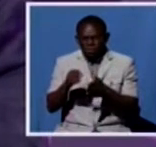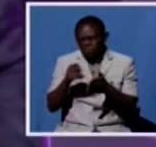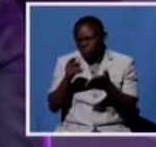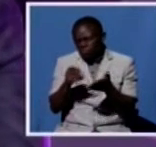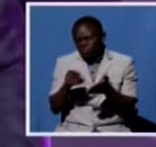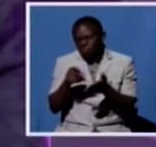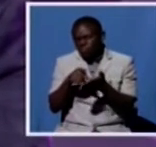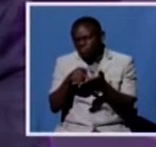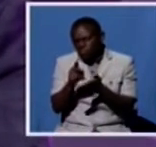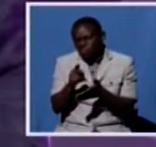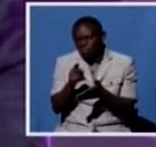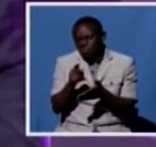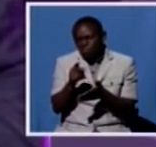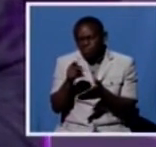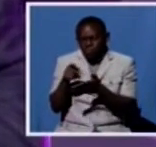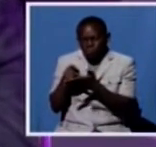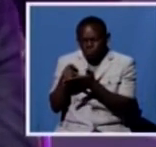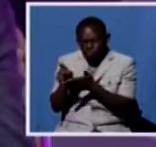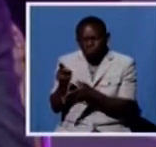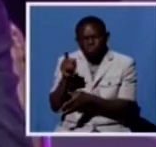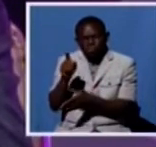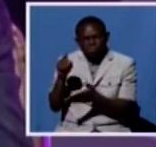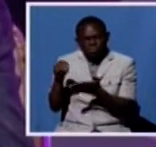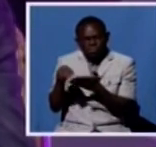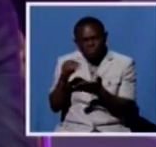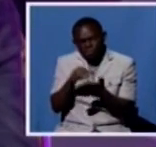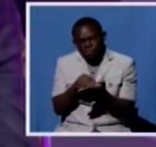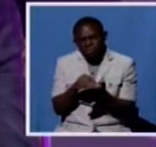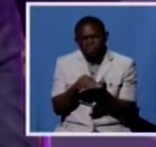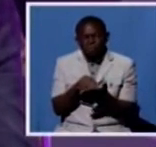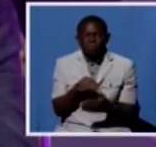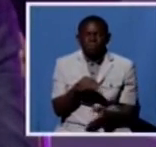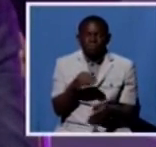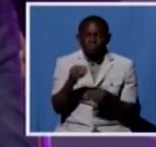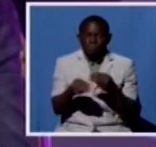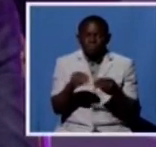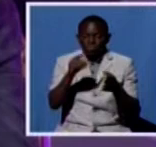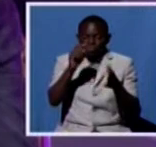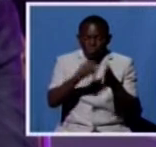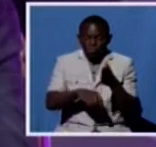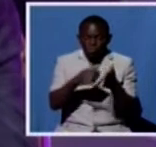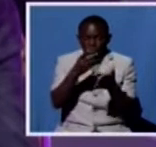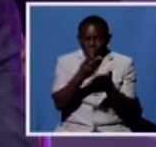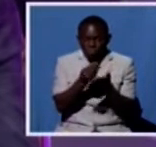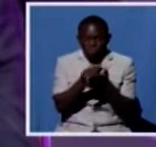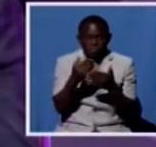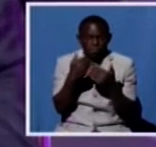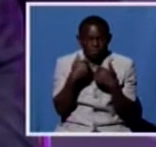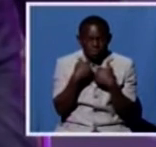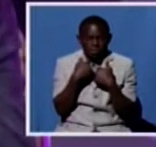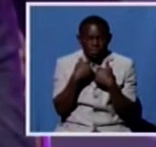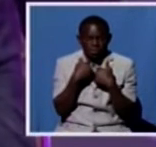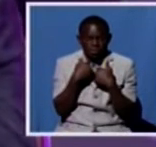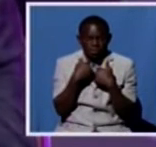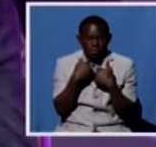cost of the money, there's also other costs that come into play. But where government has the money and